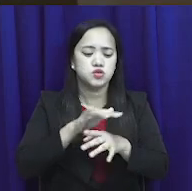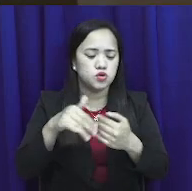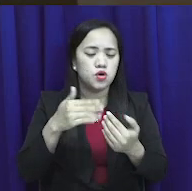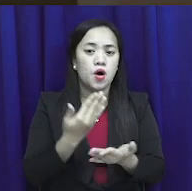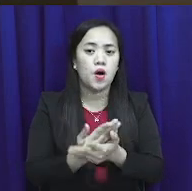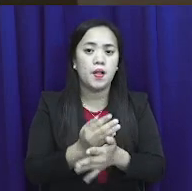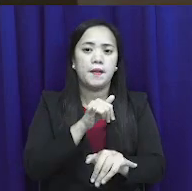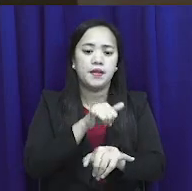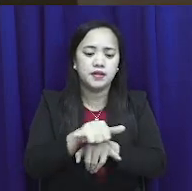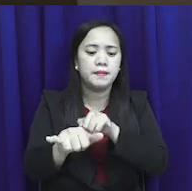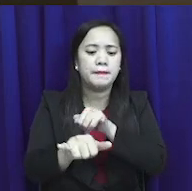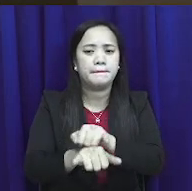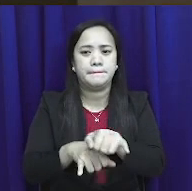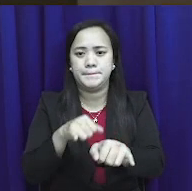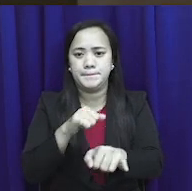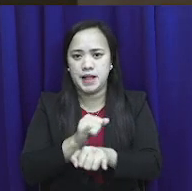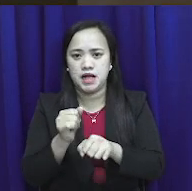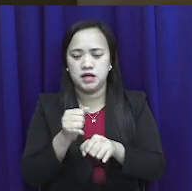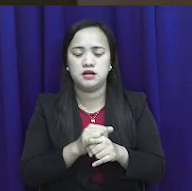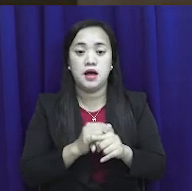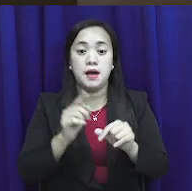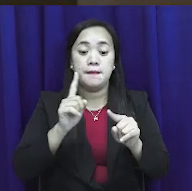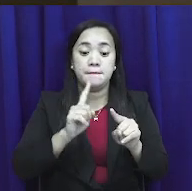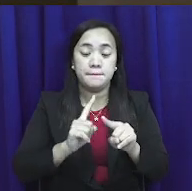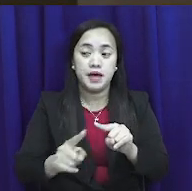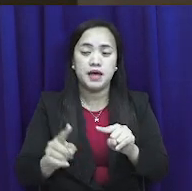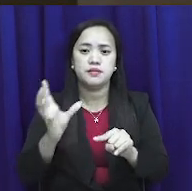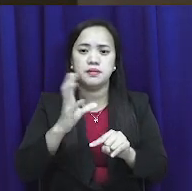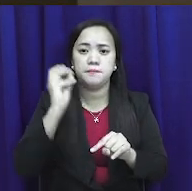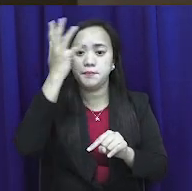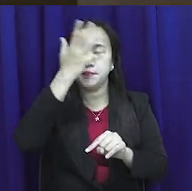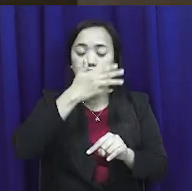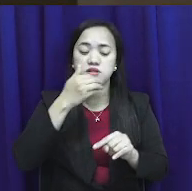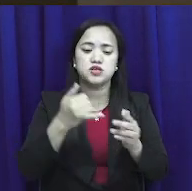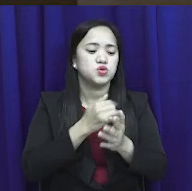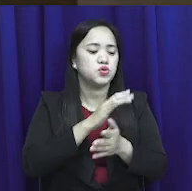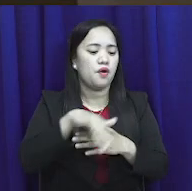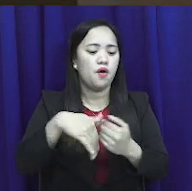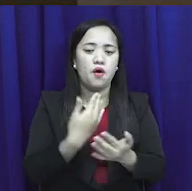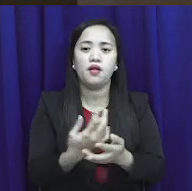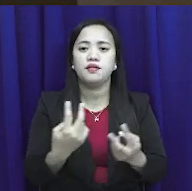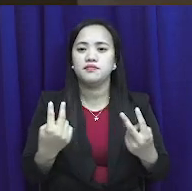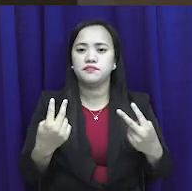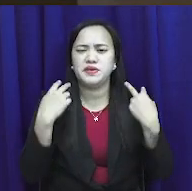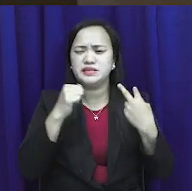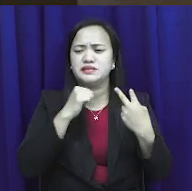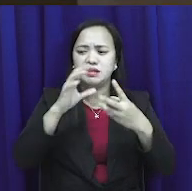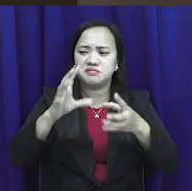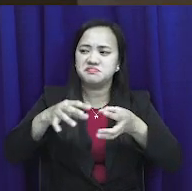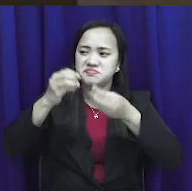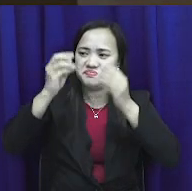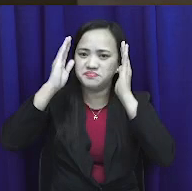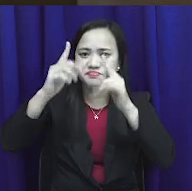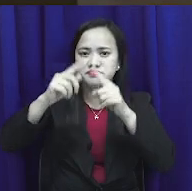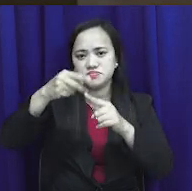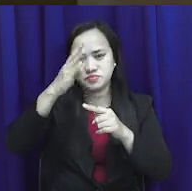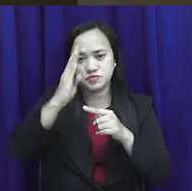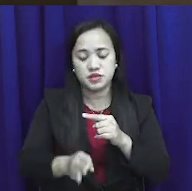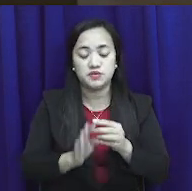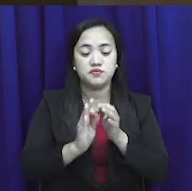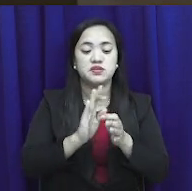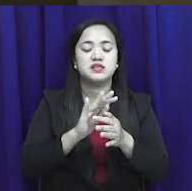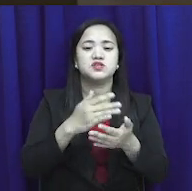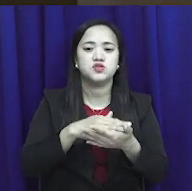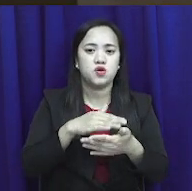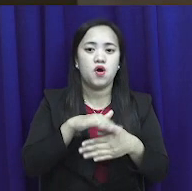she was praised nasa Iyung praise niya diyan naalala niyo po ba sa verse number 20 23 her husband is